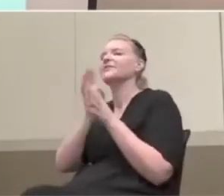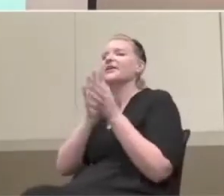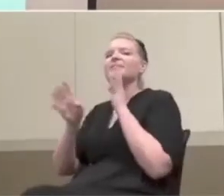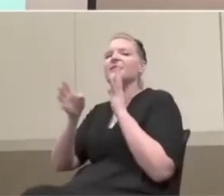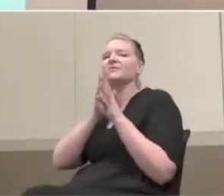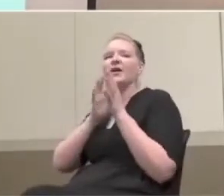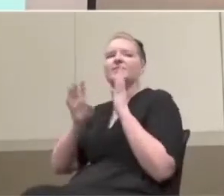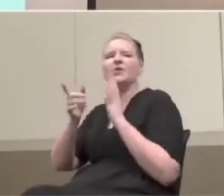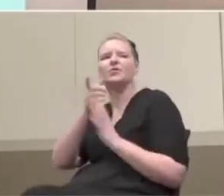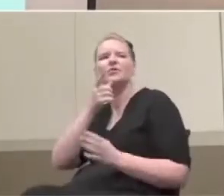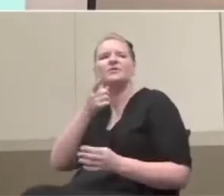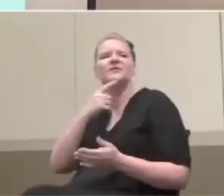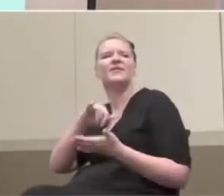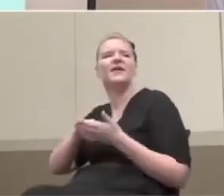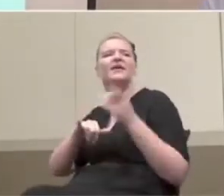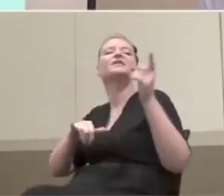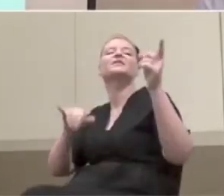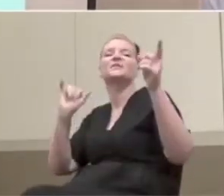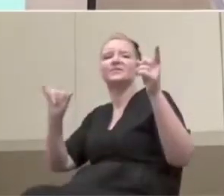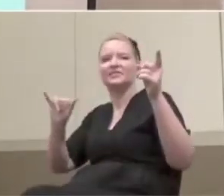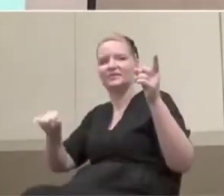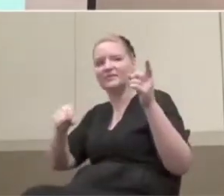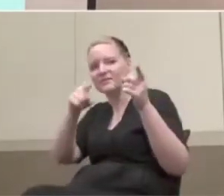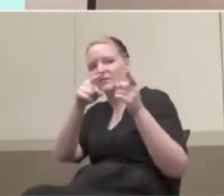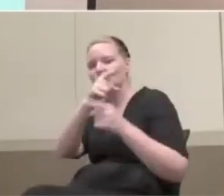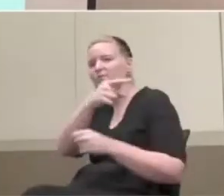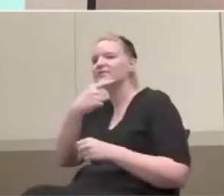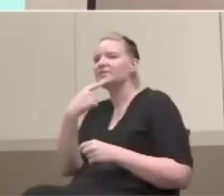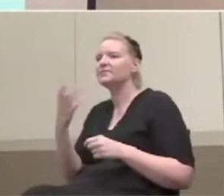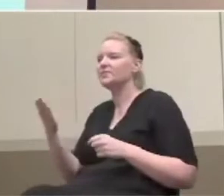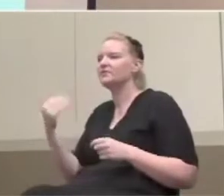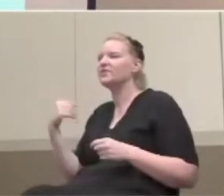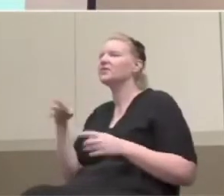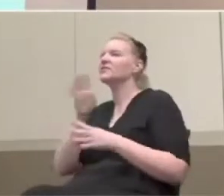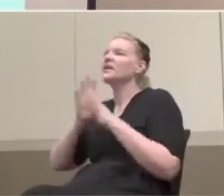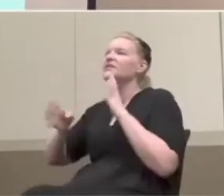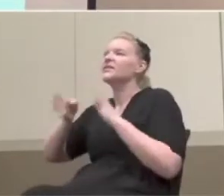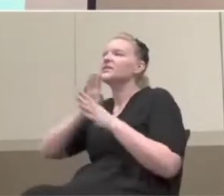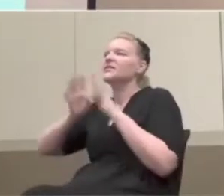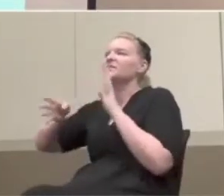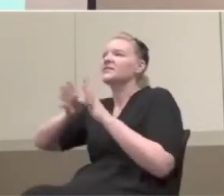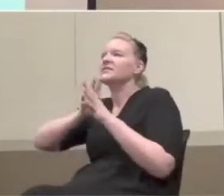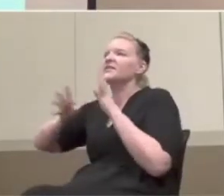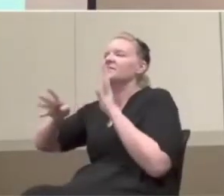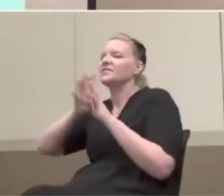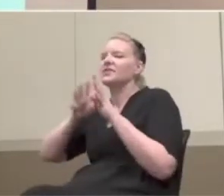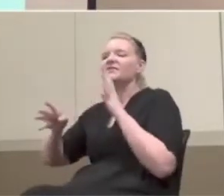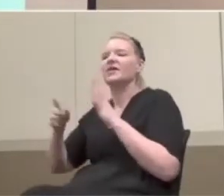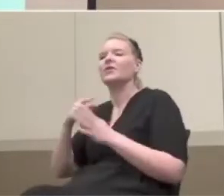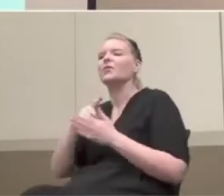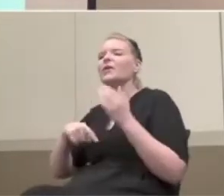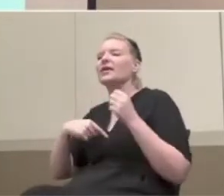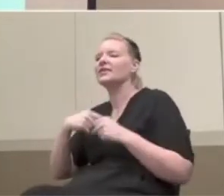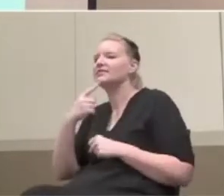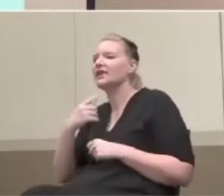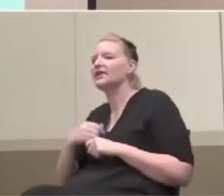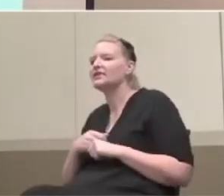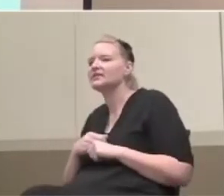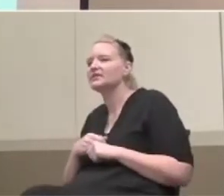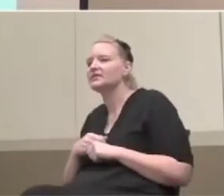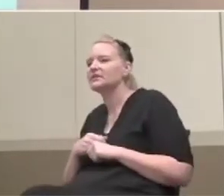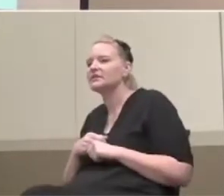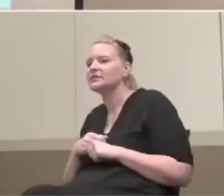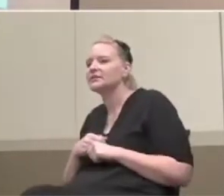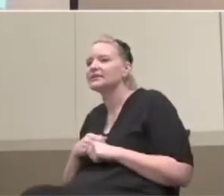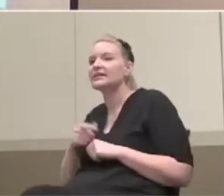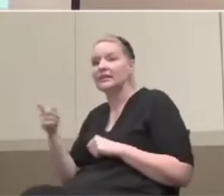on? Okay. You mentioned that your student talks all the time, right? And I said, what did I say?